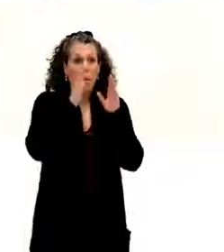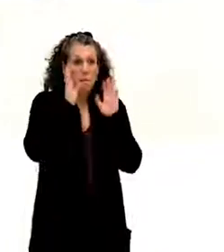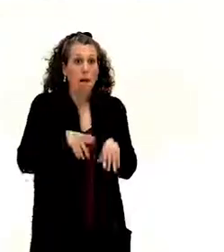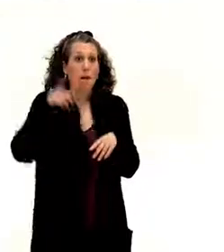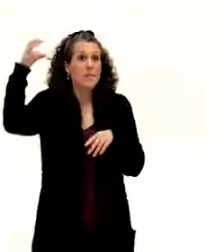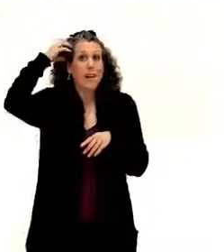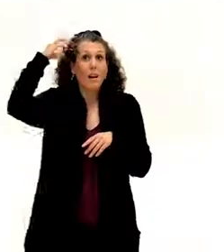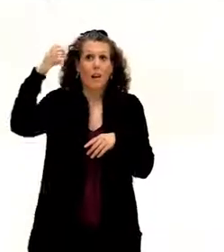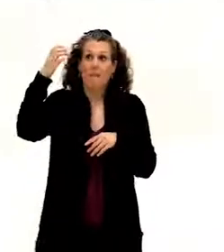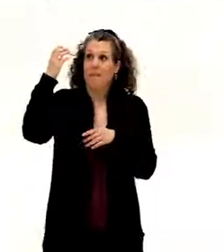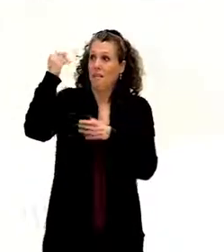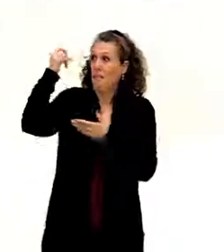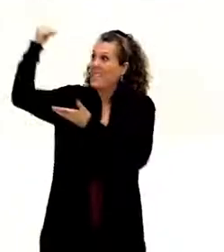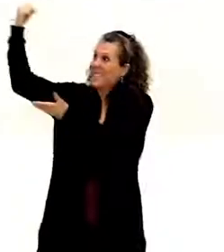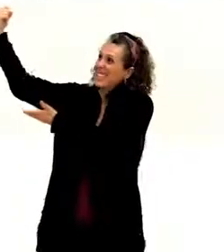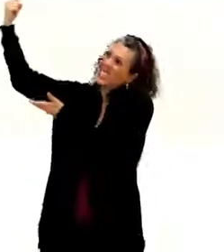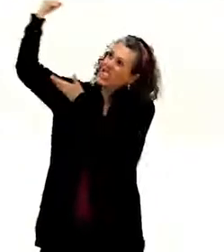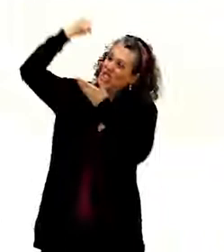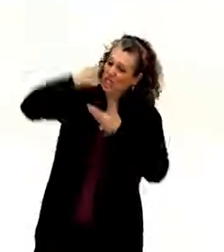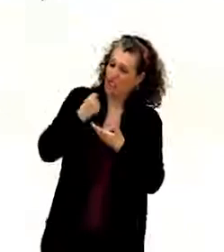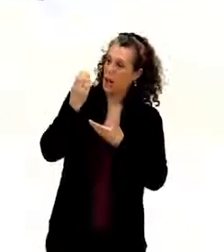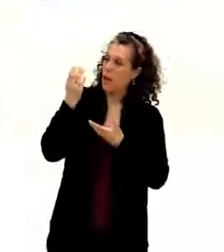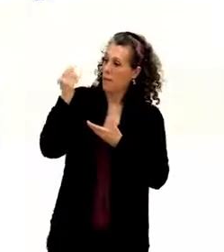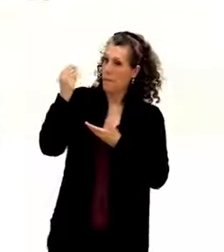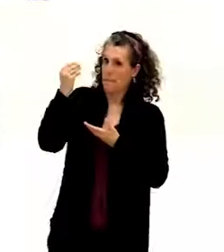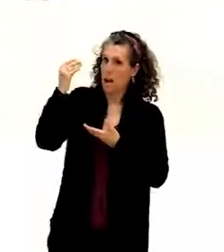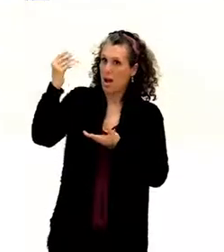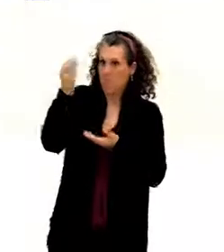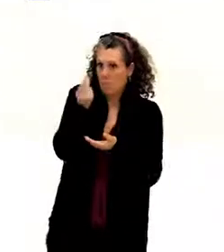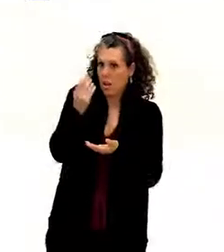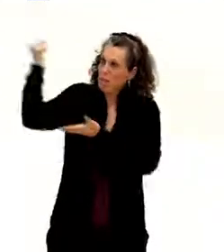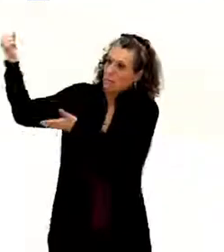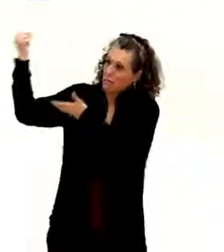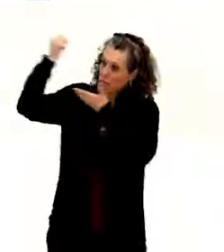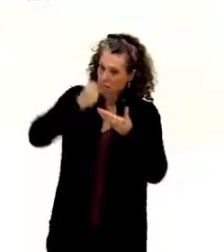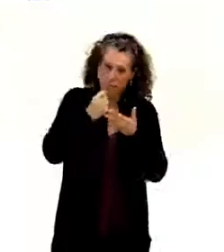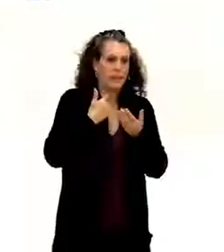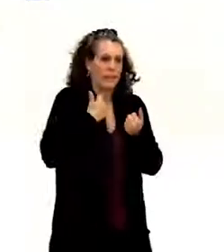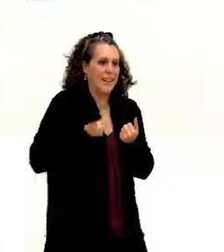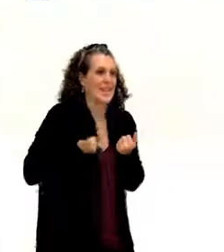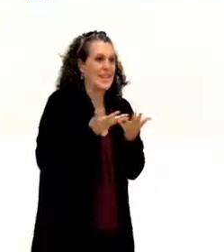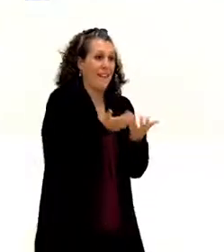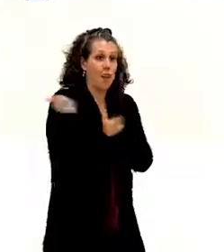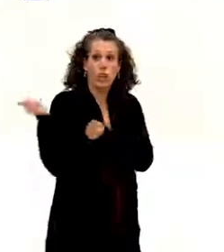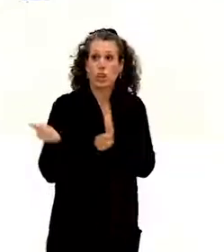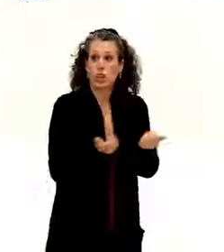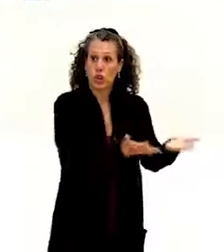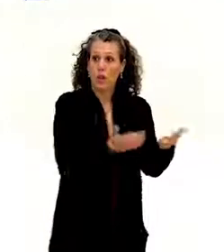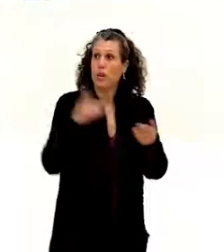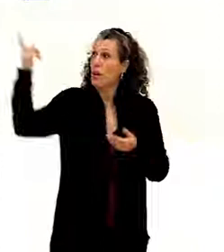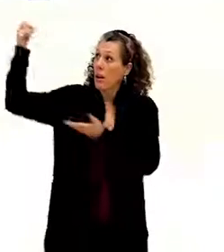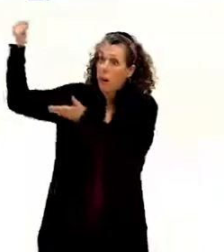the part of the member state to provide these services in perpetuity, or through another mechanism, you